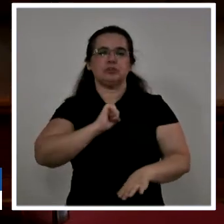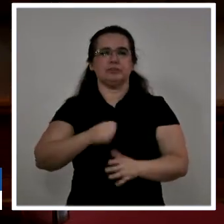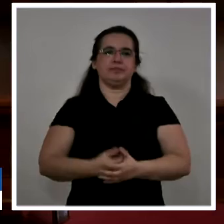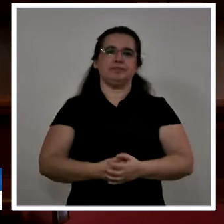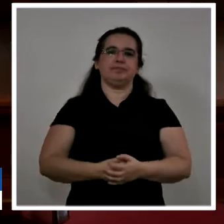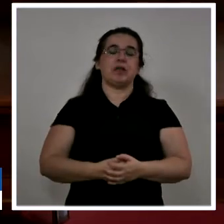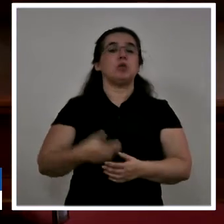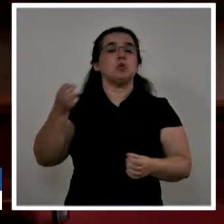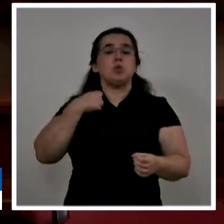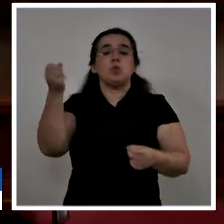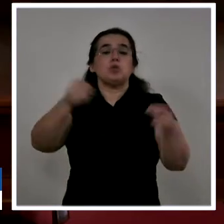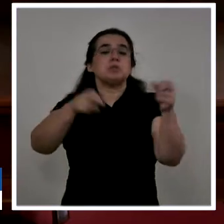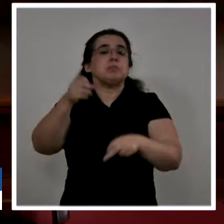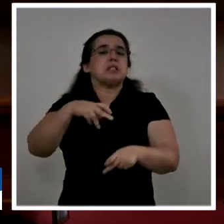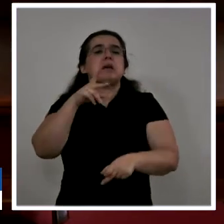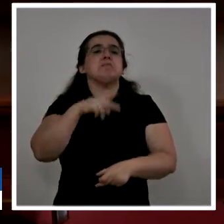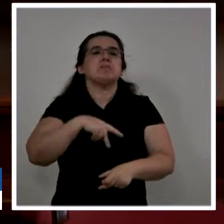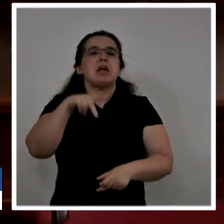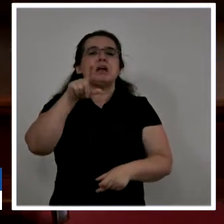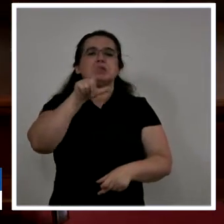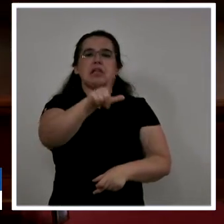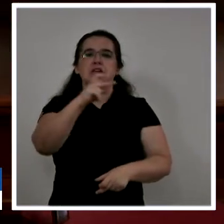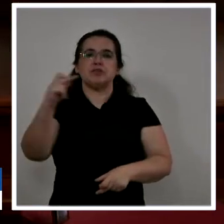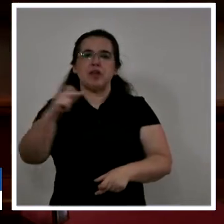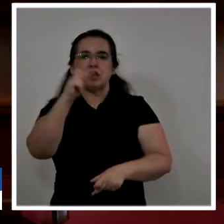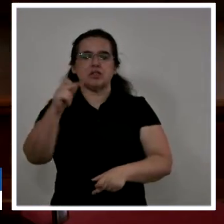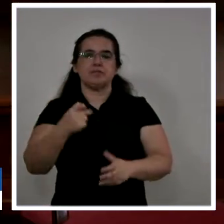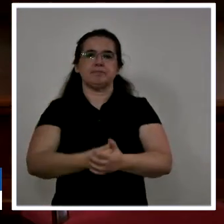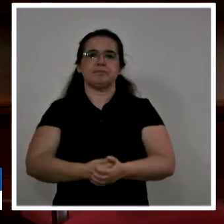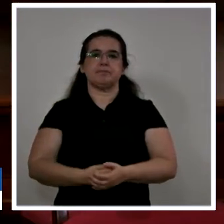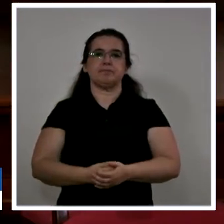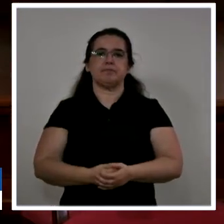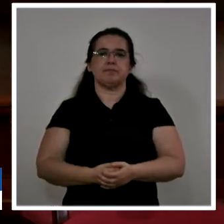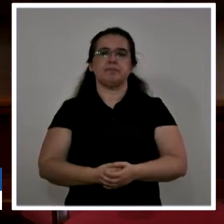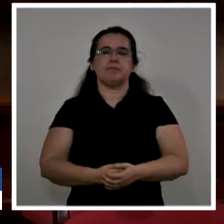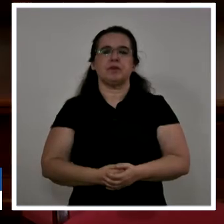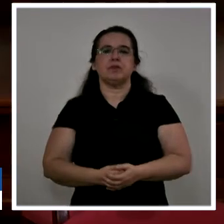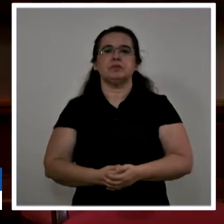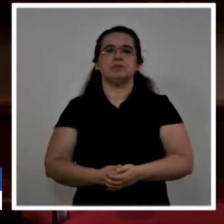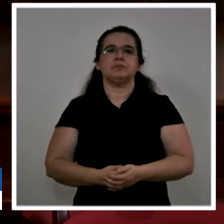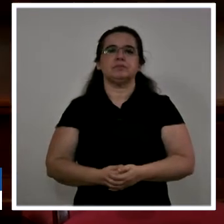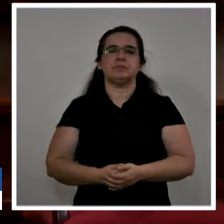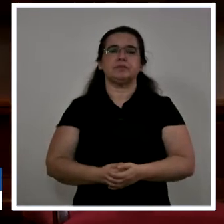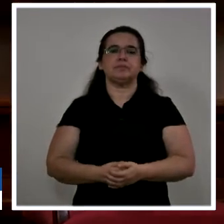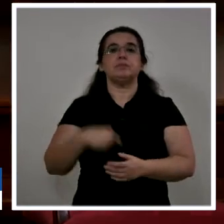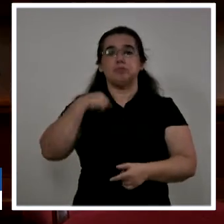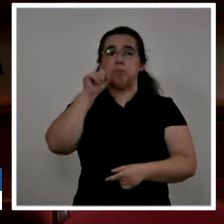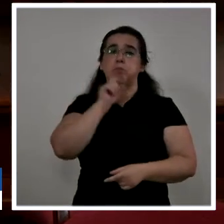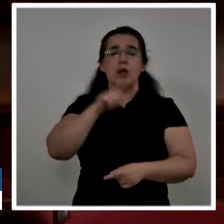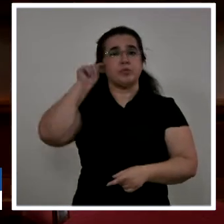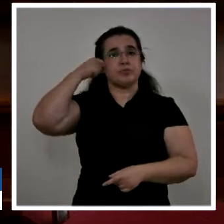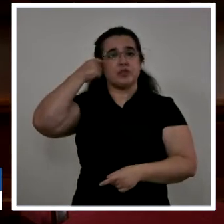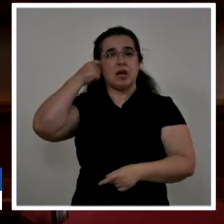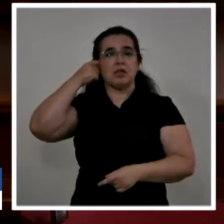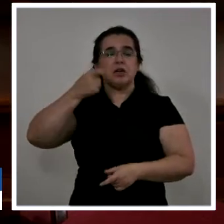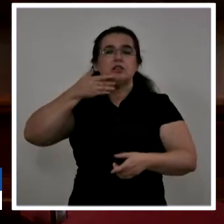E diz o que acontece em Vegas, em could Vegas, affect your offspring. Pode afetar a sua descendência, a vossa descendência. Then he says